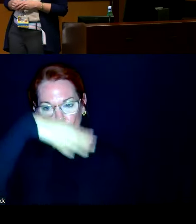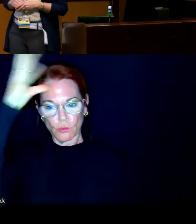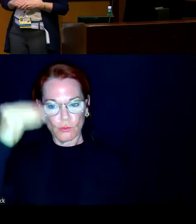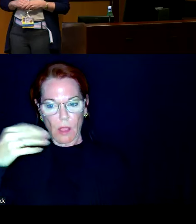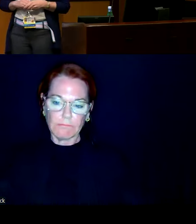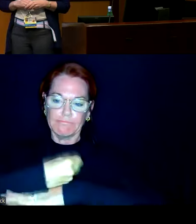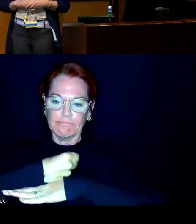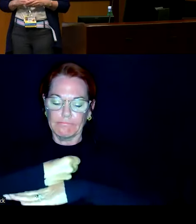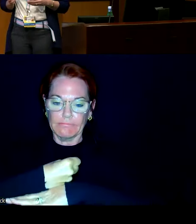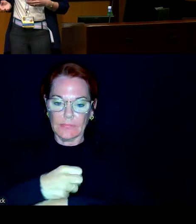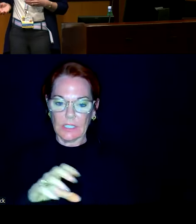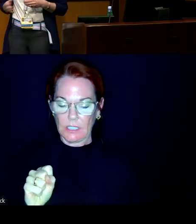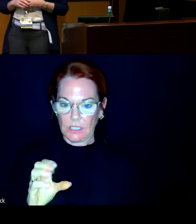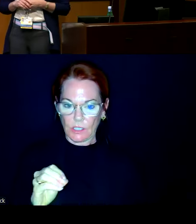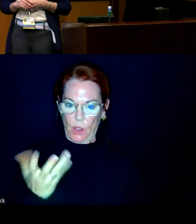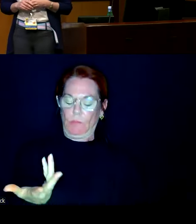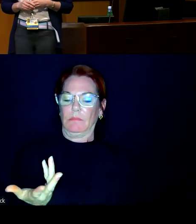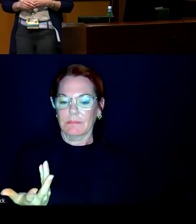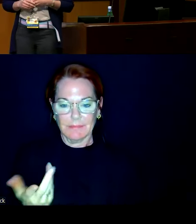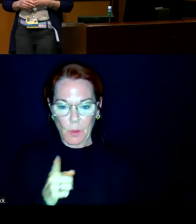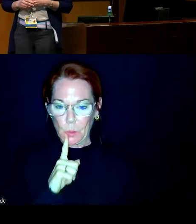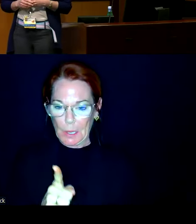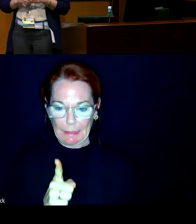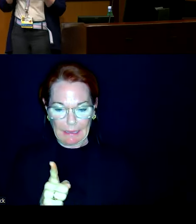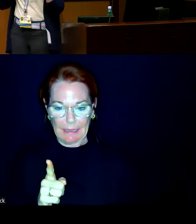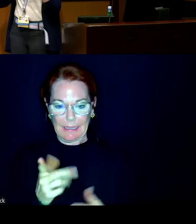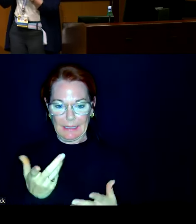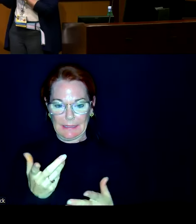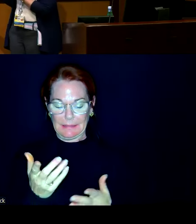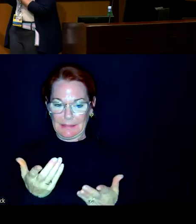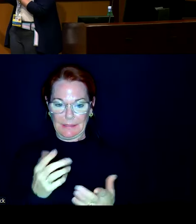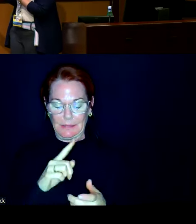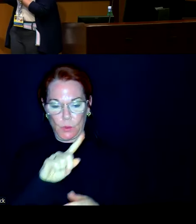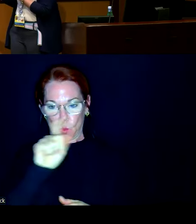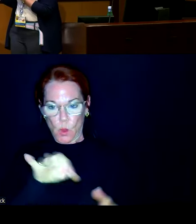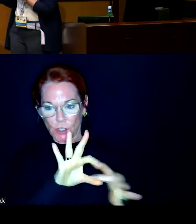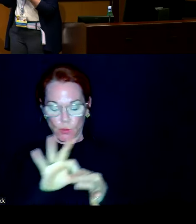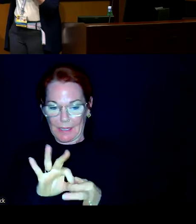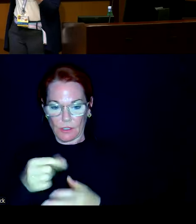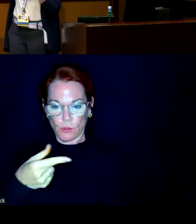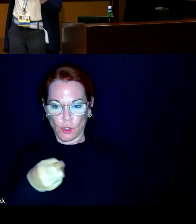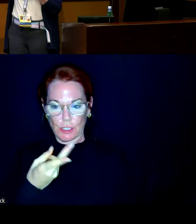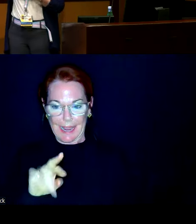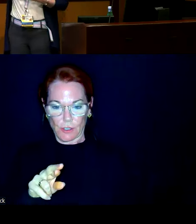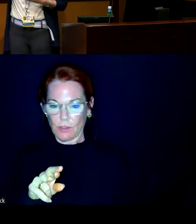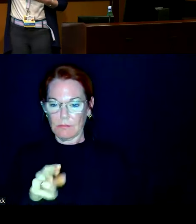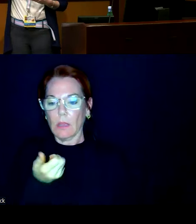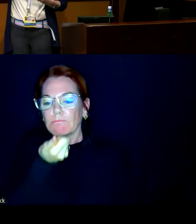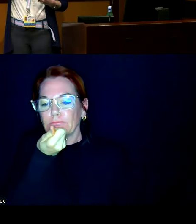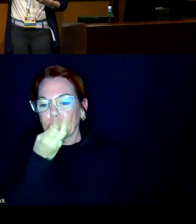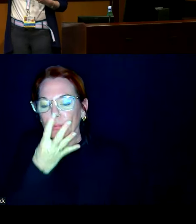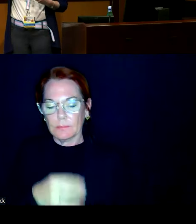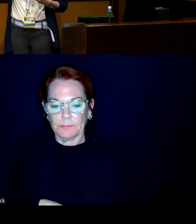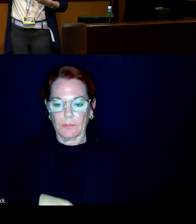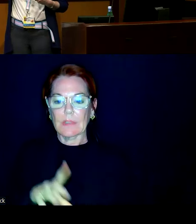asking folks about gender identity, it's very few and far between. So we are looking at data from Europe. Again, I don't live in Europe, so I don't